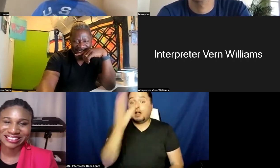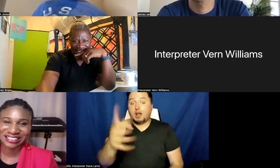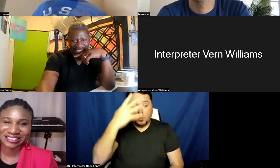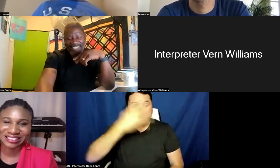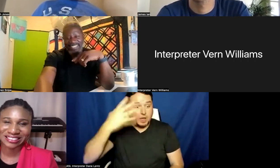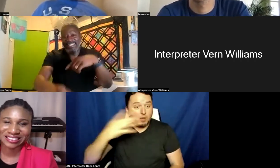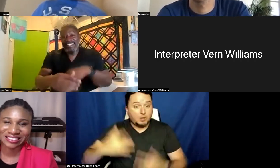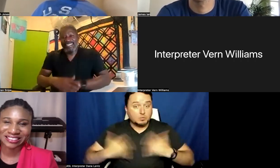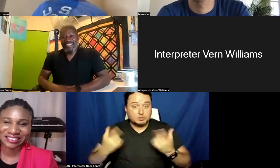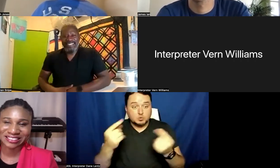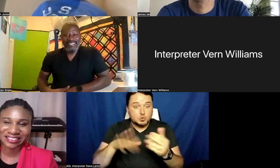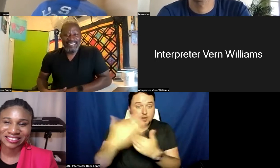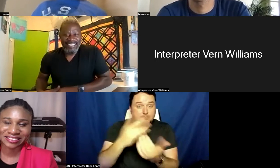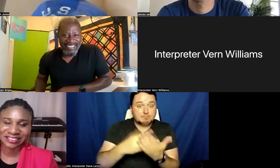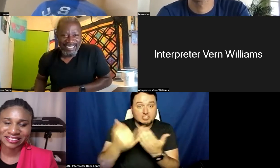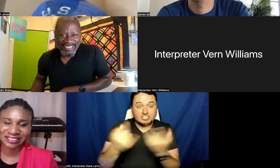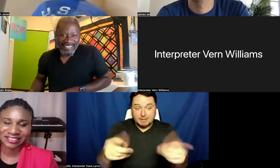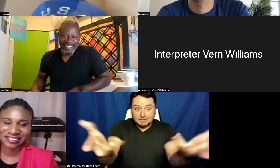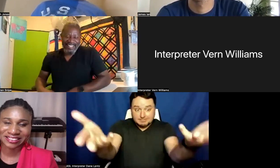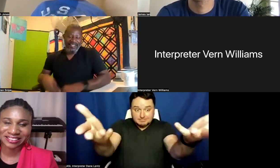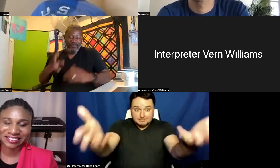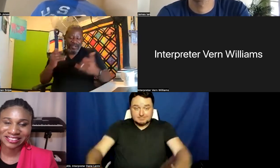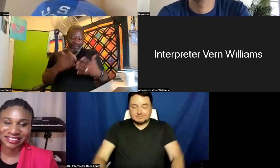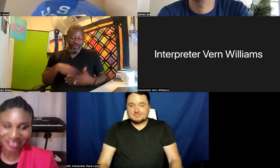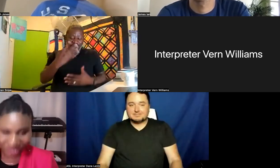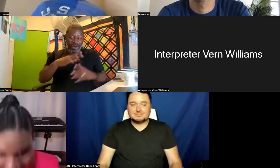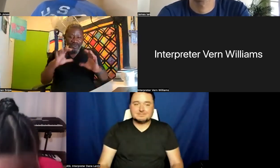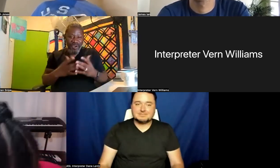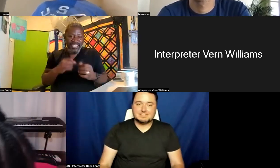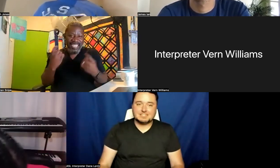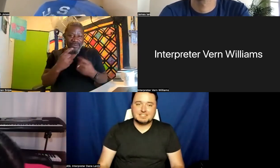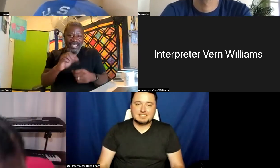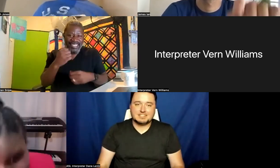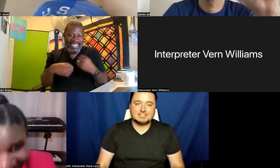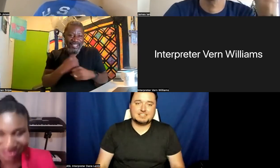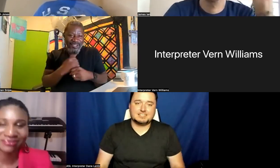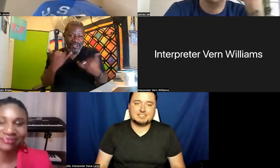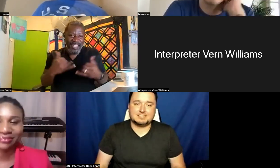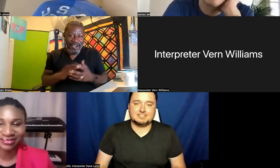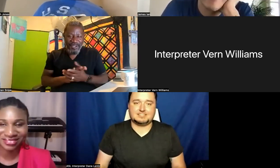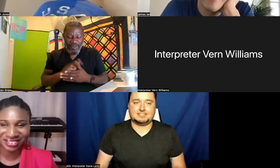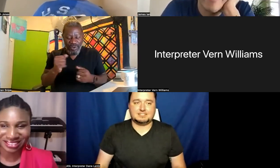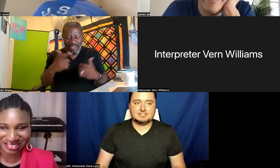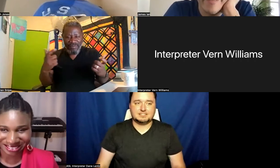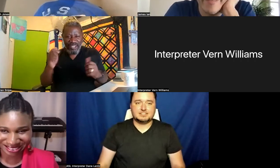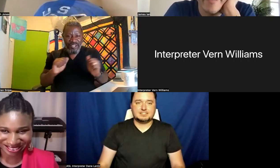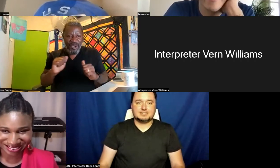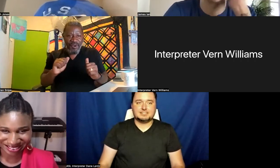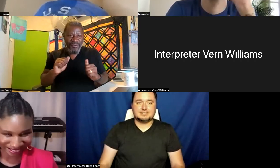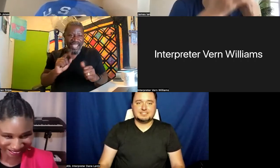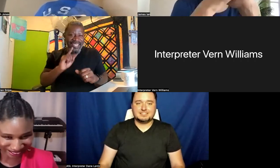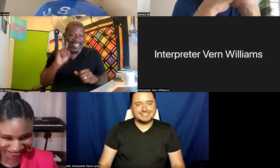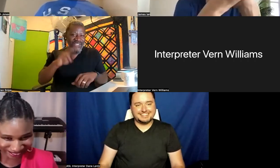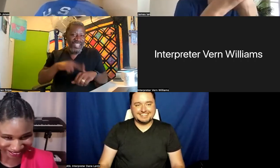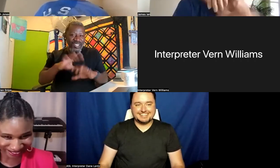have going on? What projects are happening? Well, Wawa's World is celebrating 10 years right now, and we're going to have a big